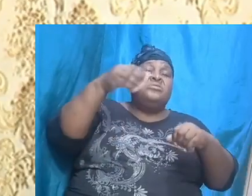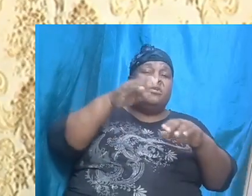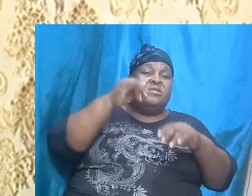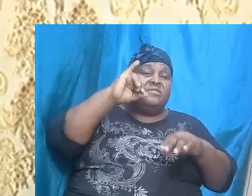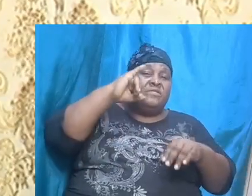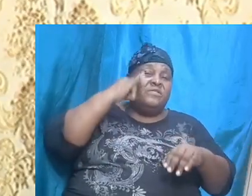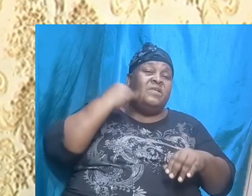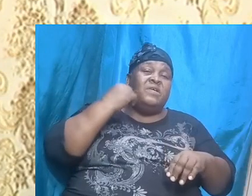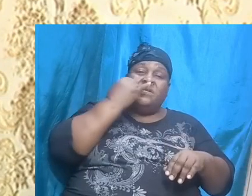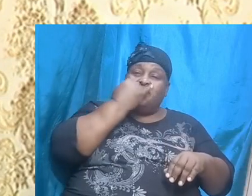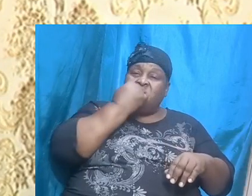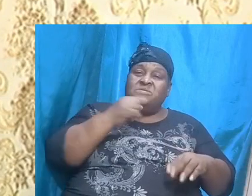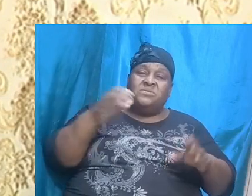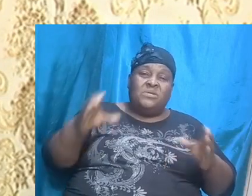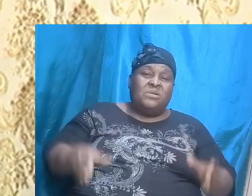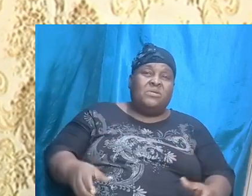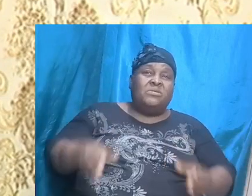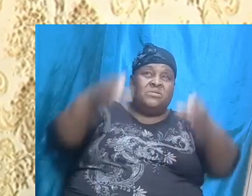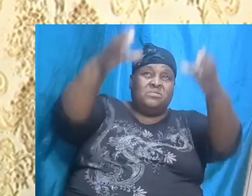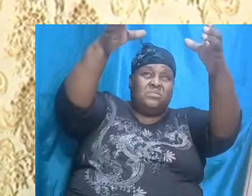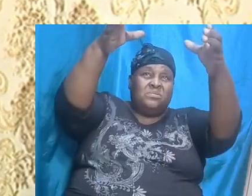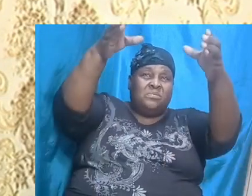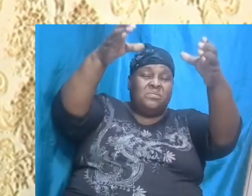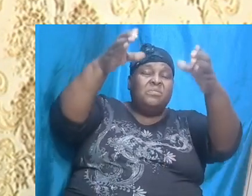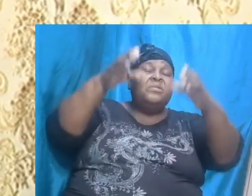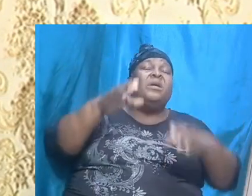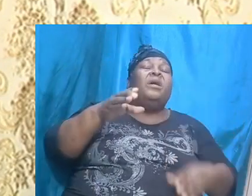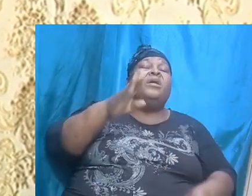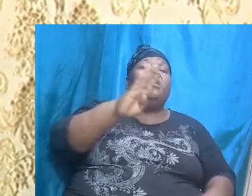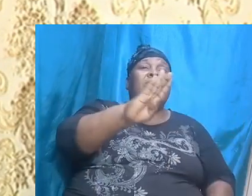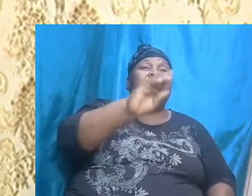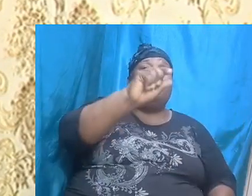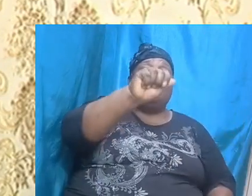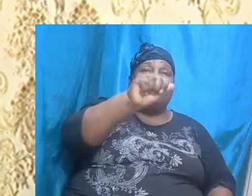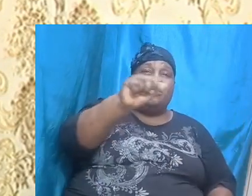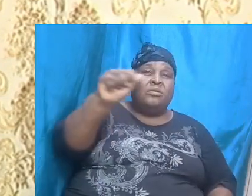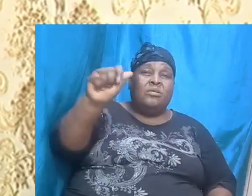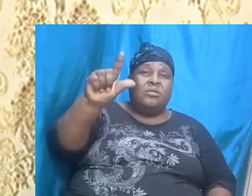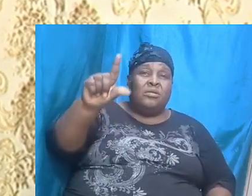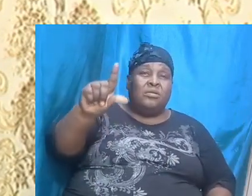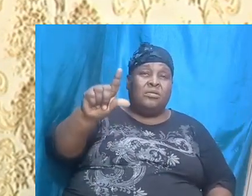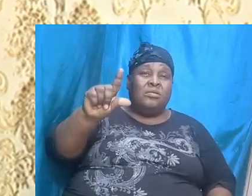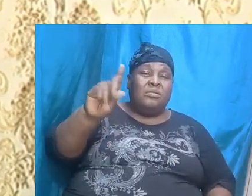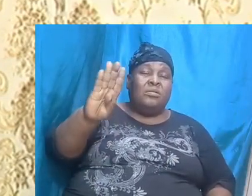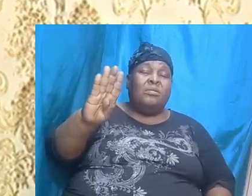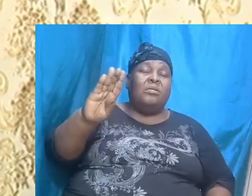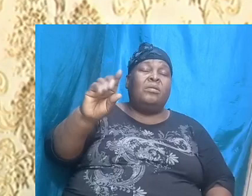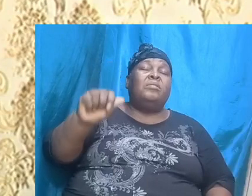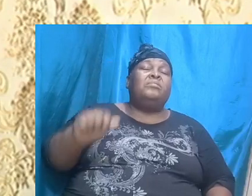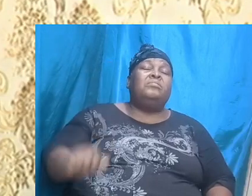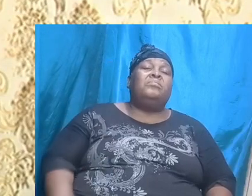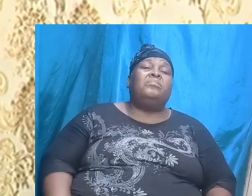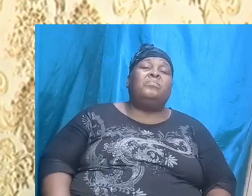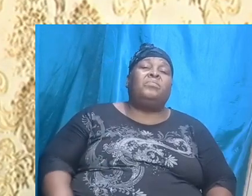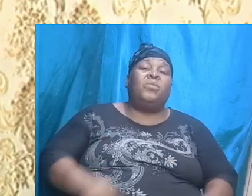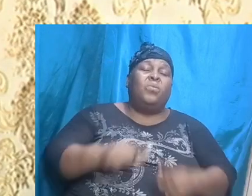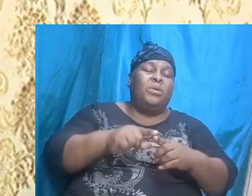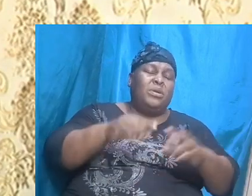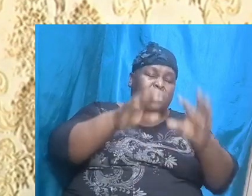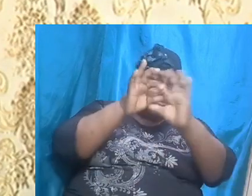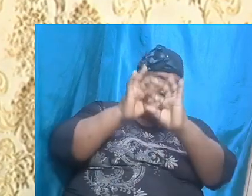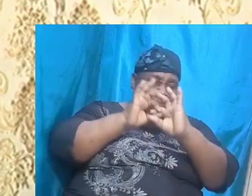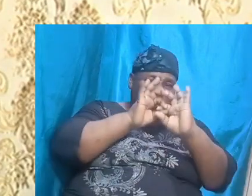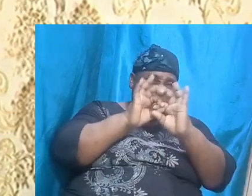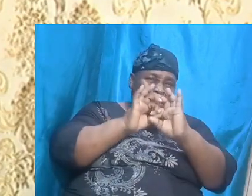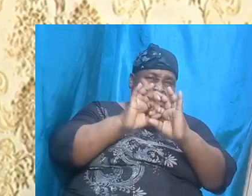better yet, the people at the Tower of Babel in the book of Genesis. And we realize something. When they were united, even though it